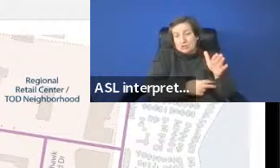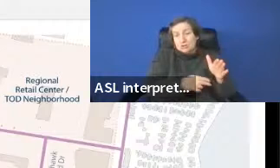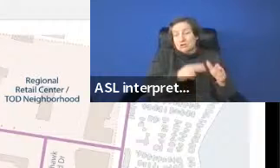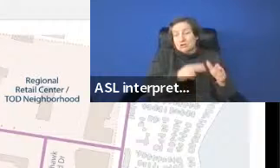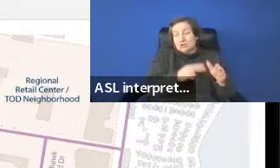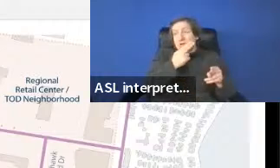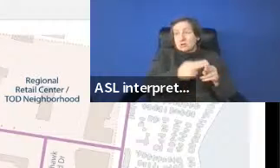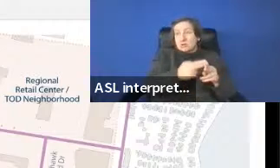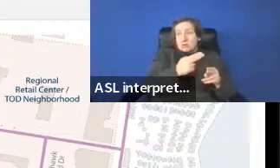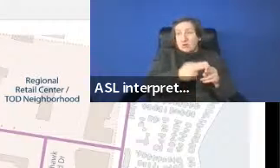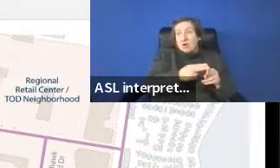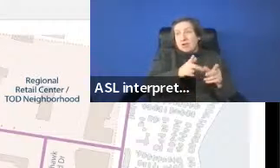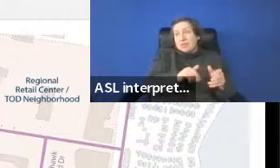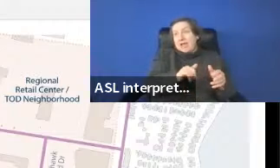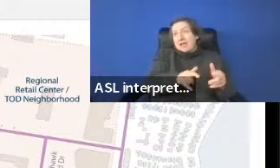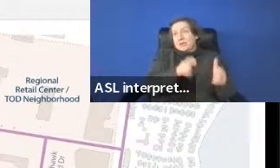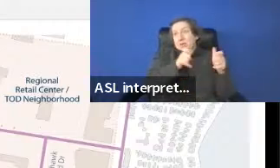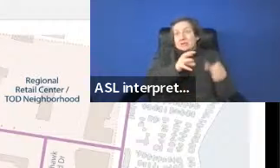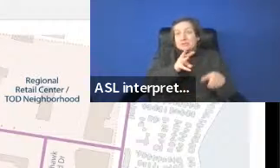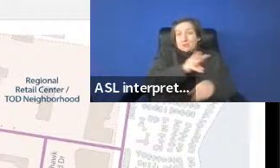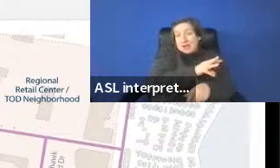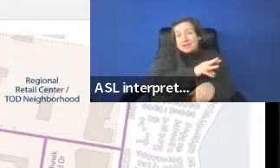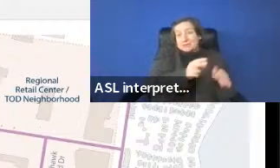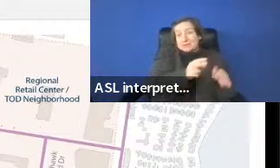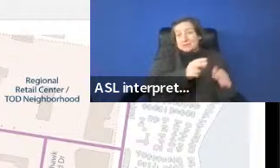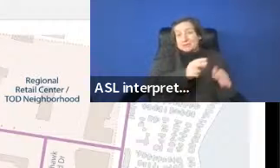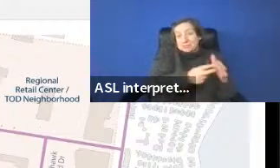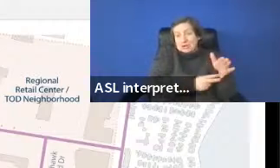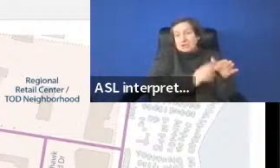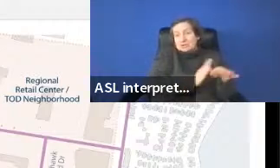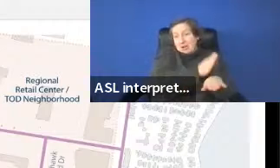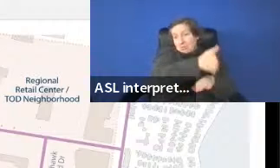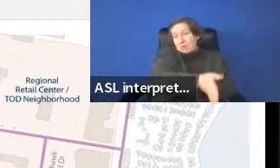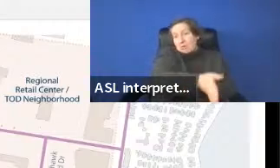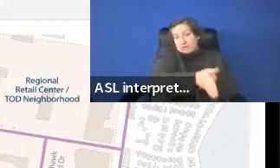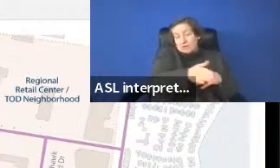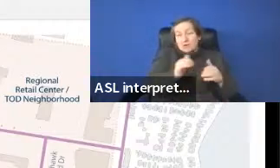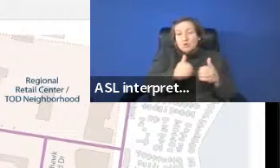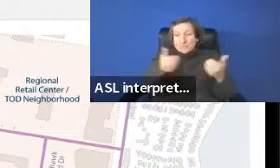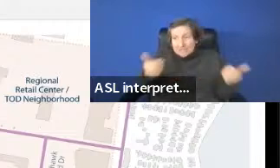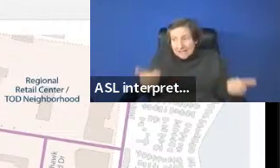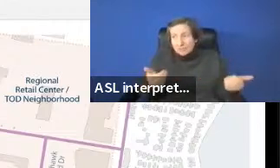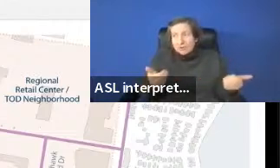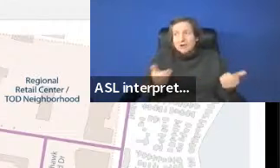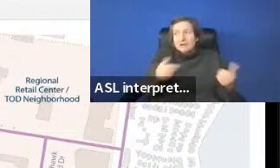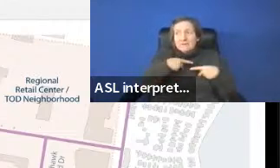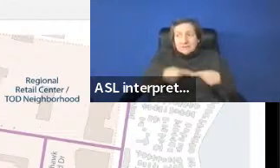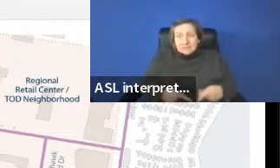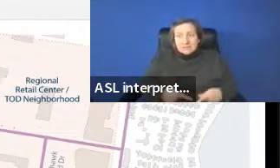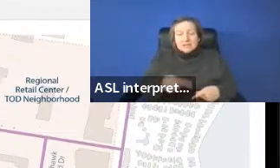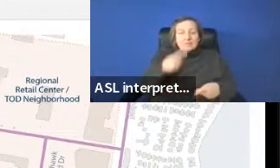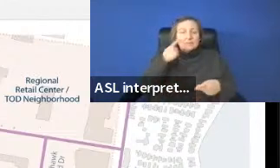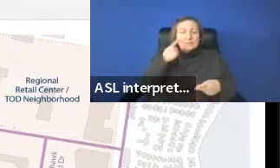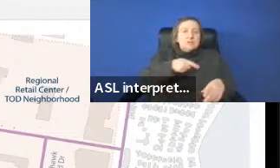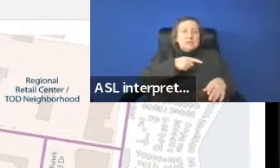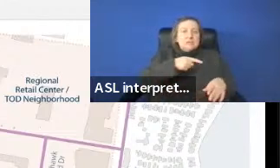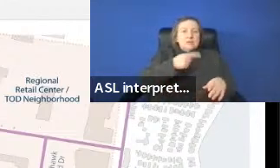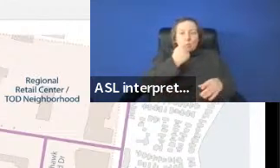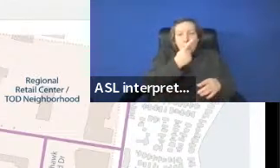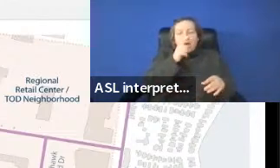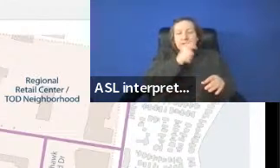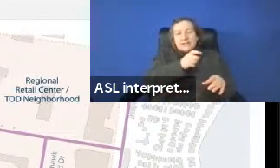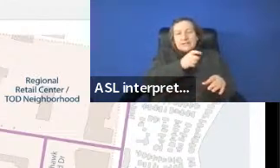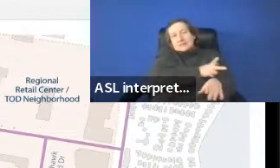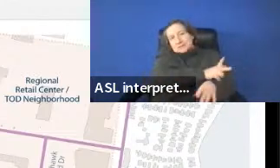little west, just to hop over. So you're just separating them physically because one of them needs to use